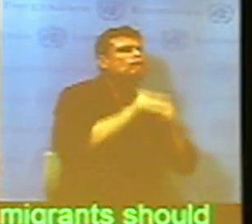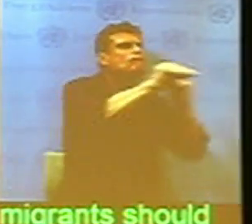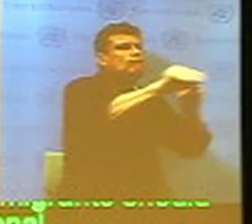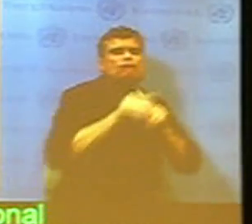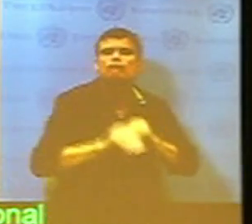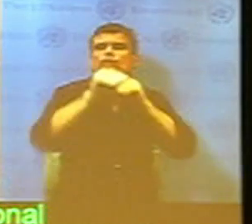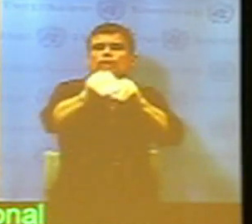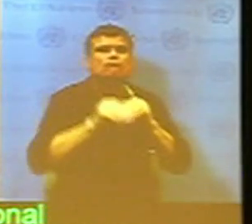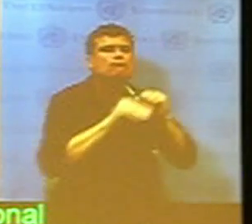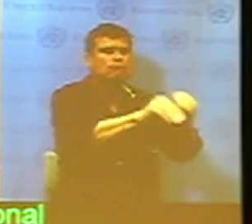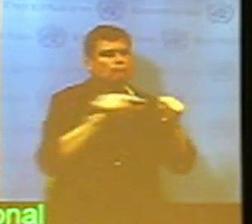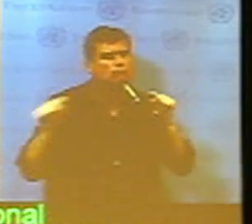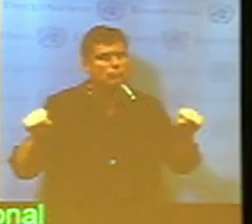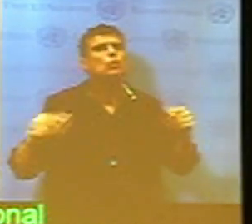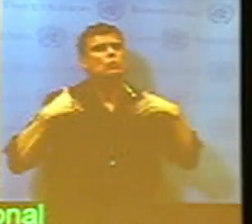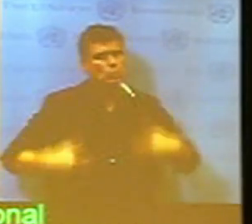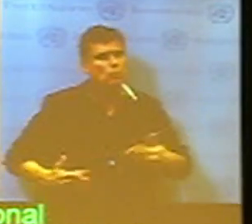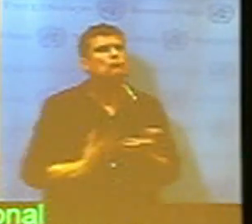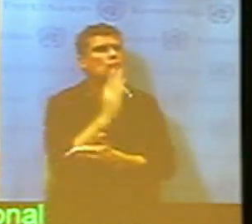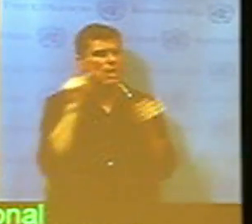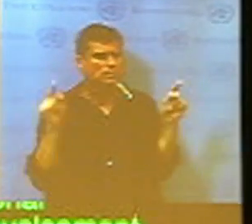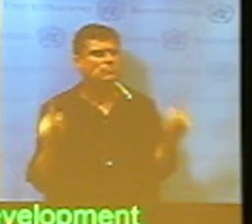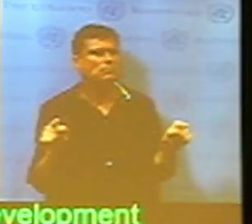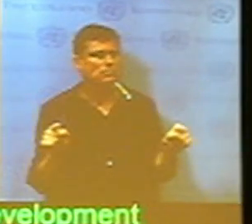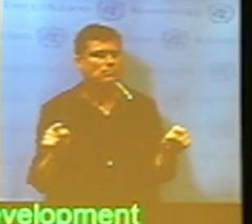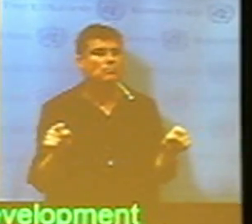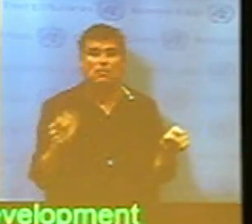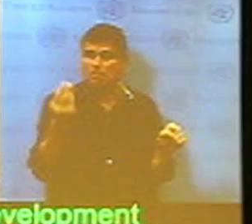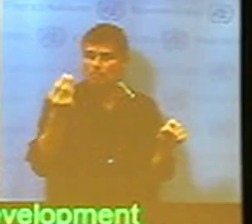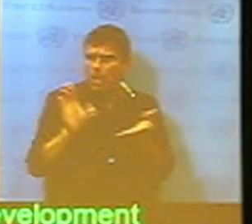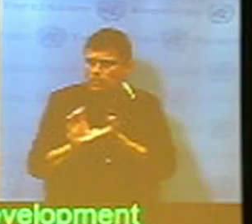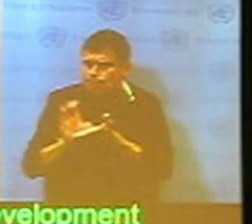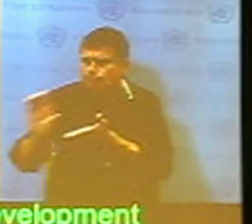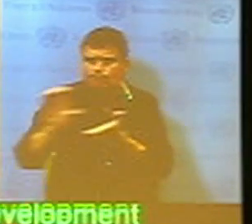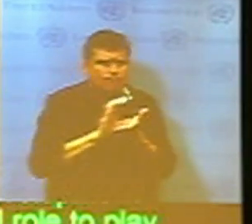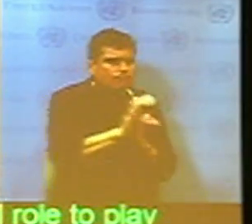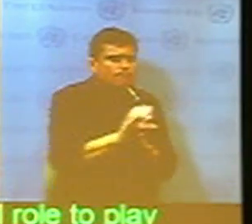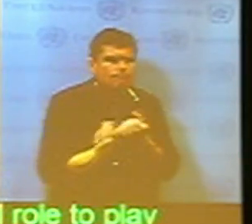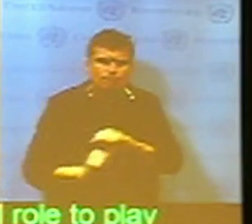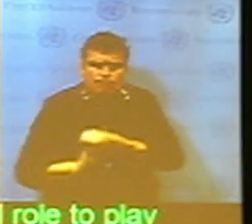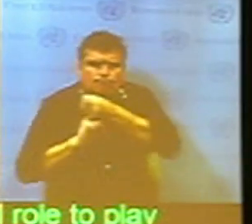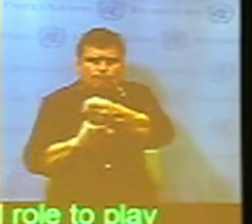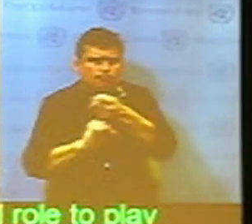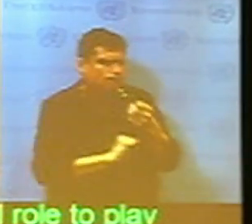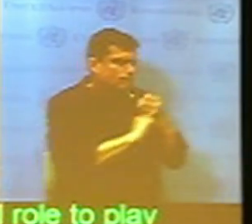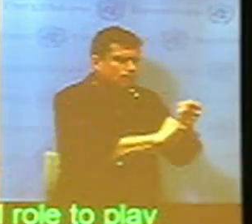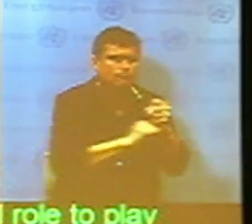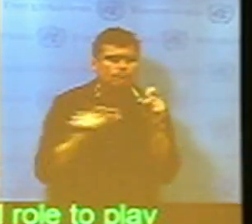as do national and local authorities, financial institutions, the private sector and civil